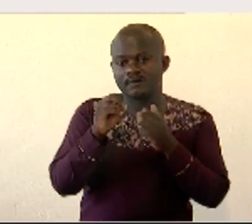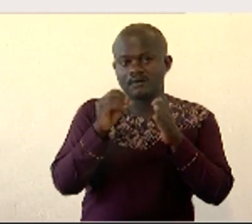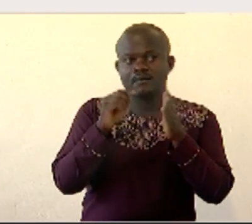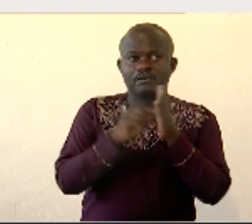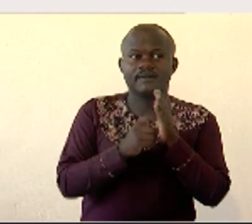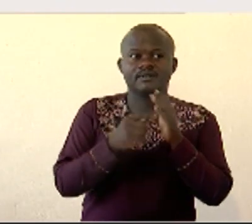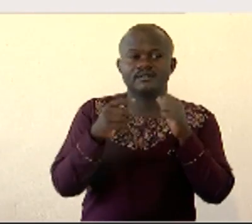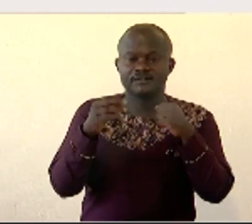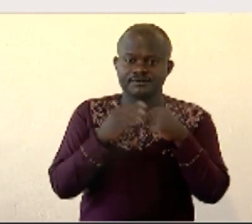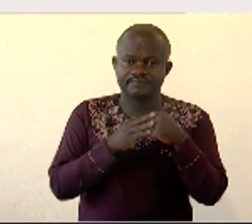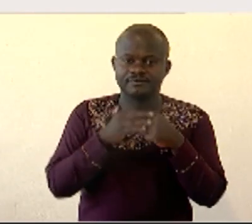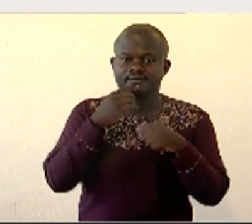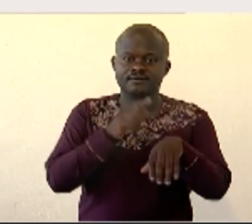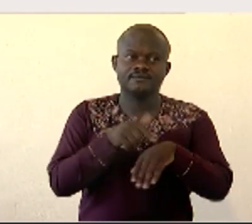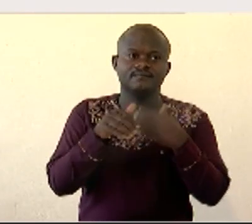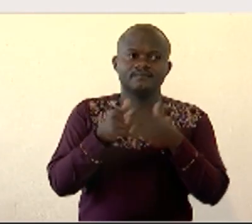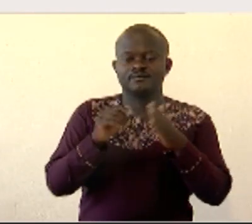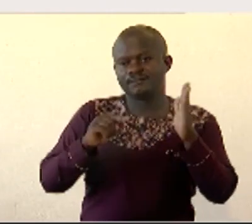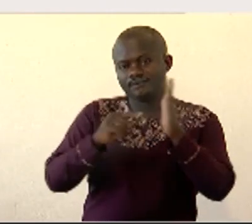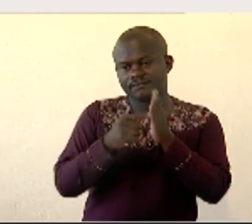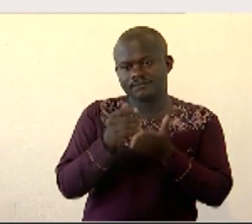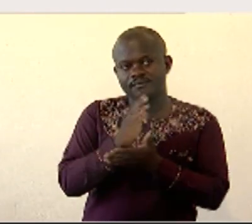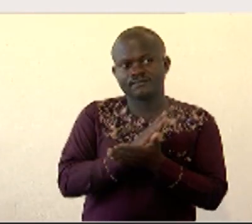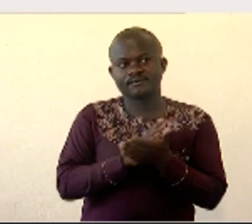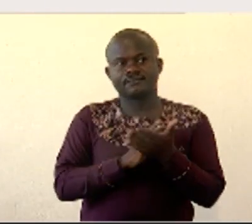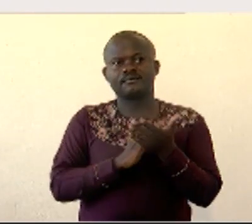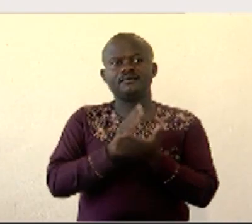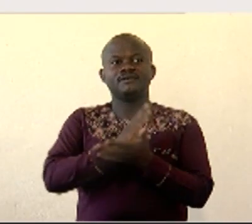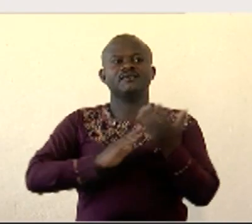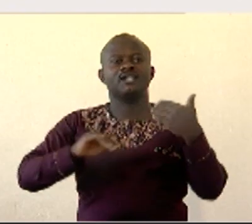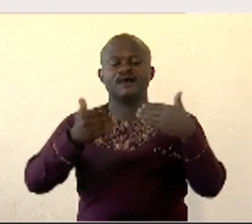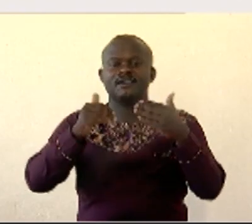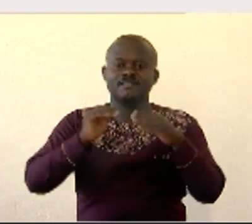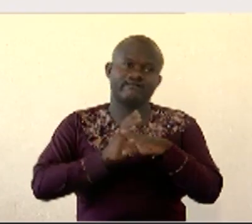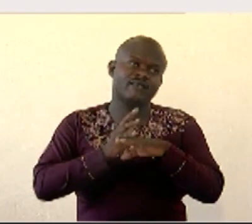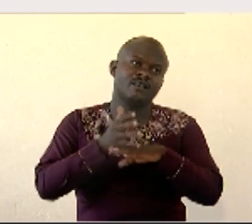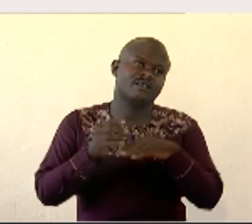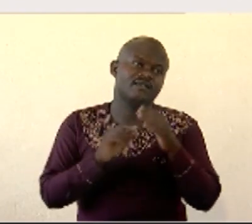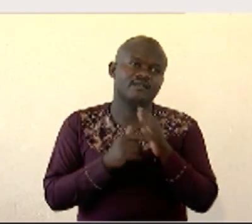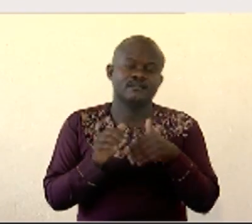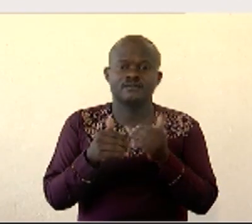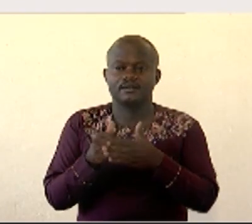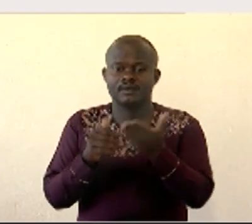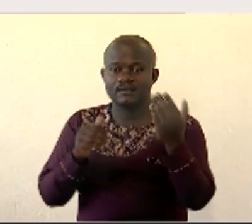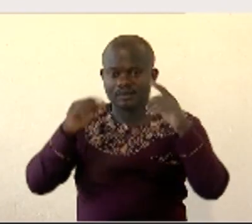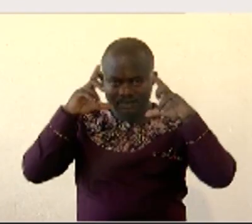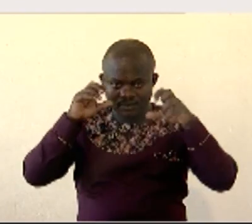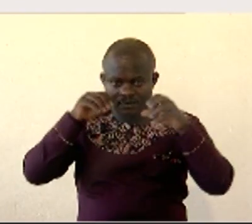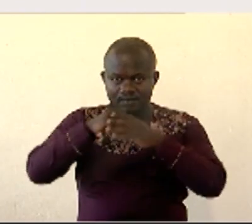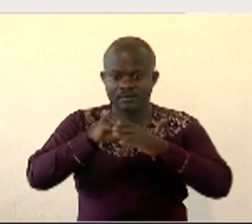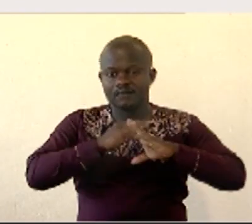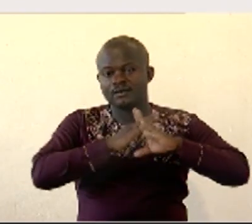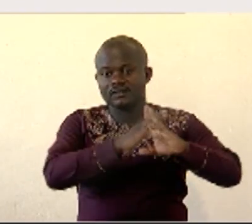reach a time. There's a time or this point, any further factor affecting the rate of photosynthesis, hinders the rate